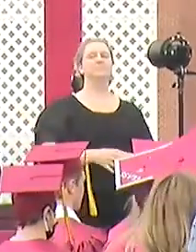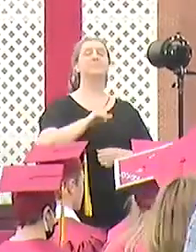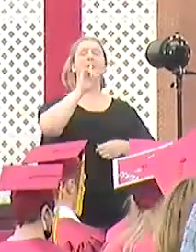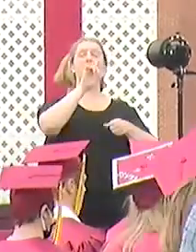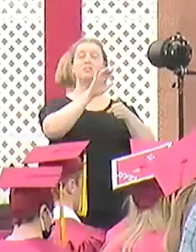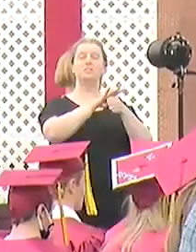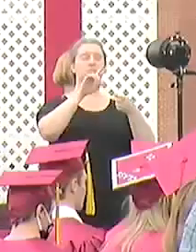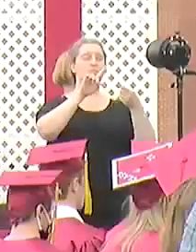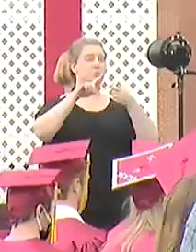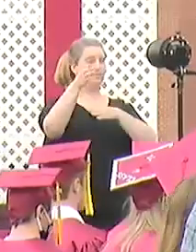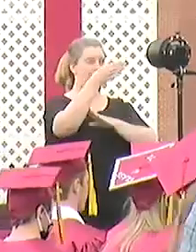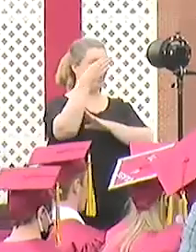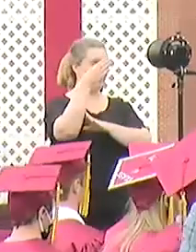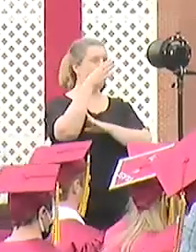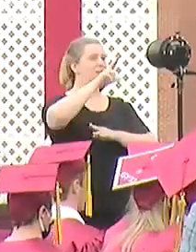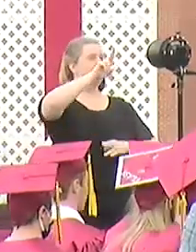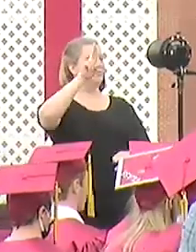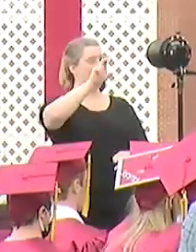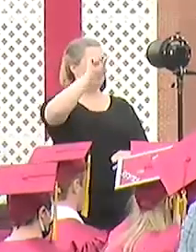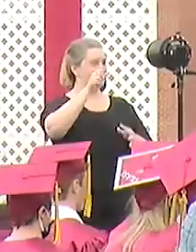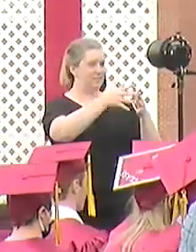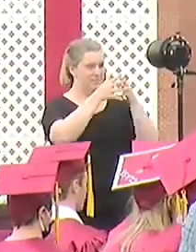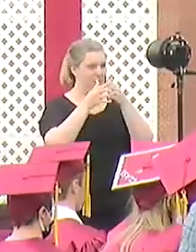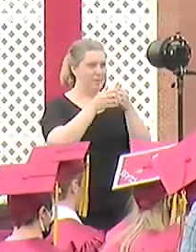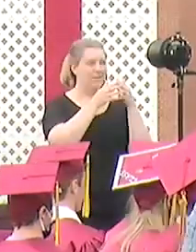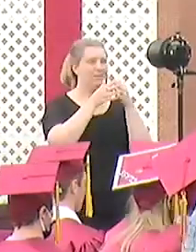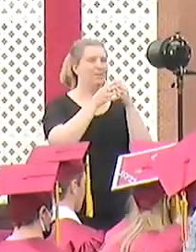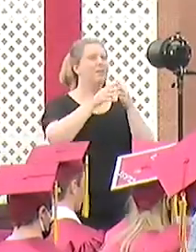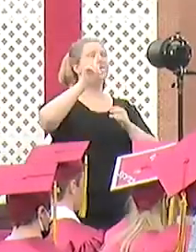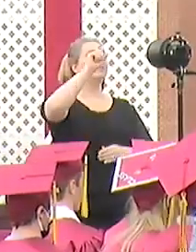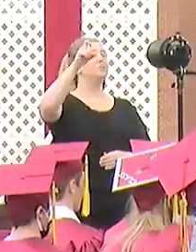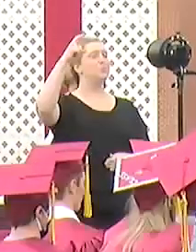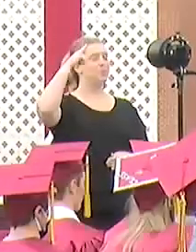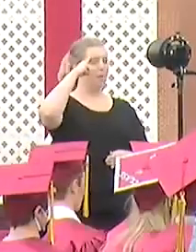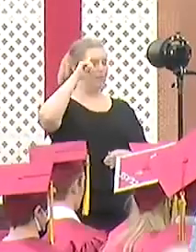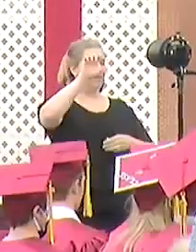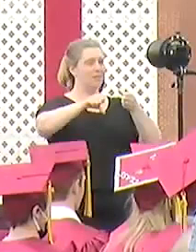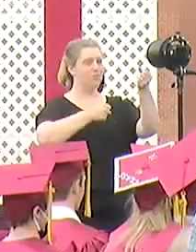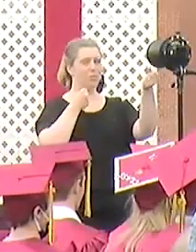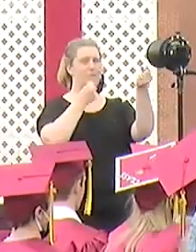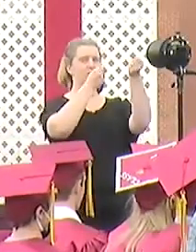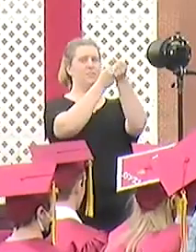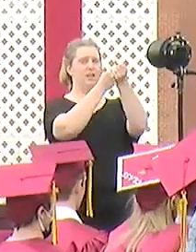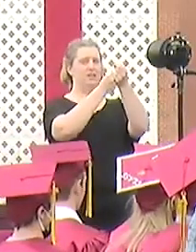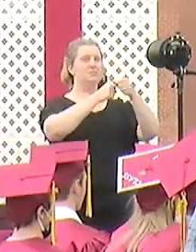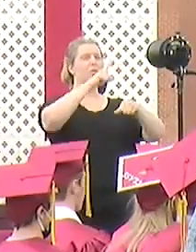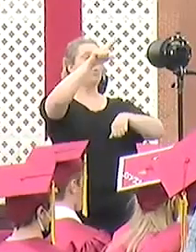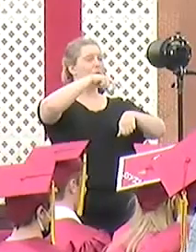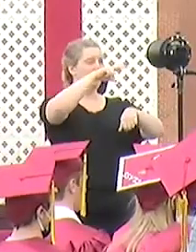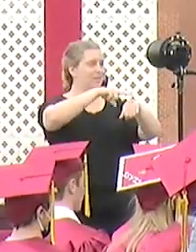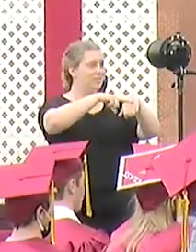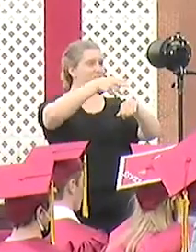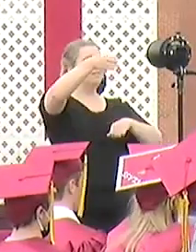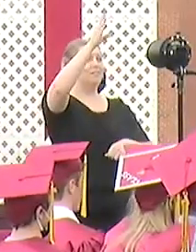I pledge allegiance to the flag of the United States of America and to the Republic for which it stands,